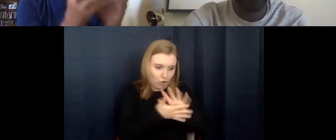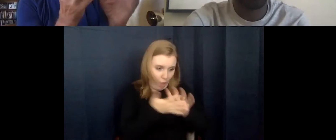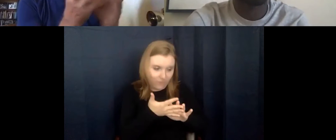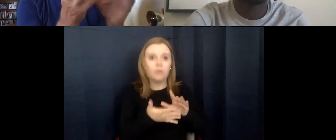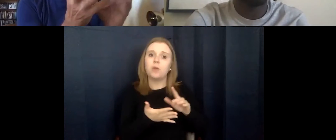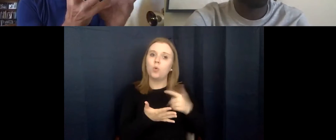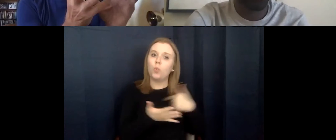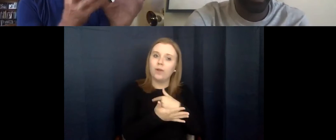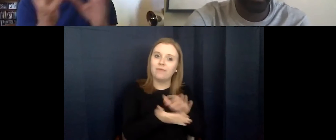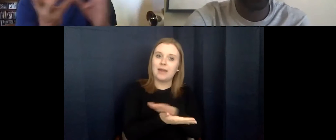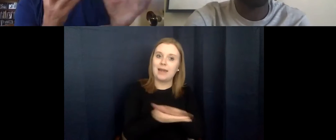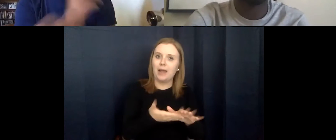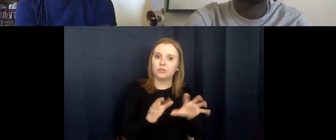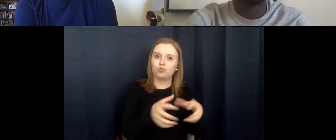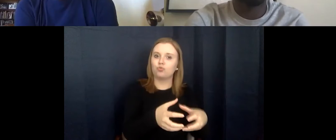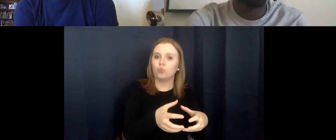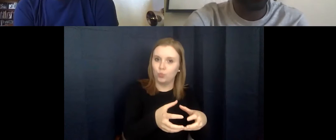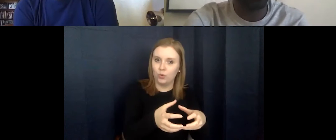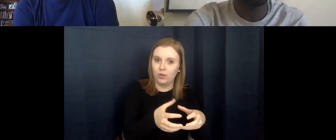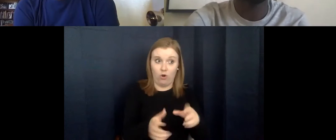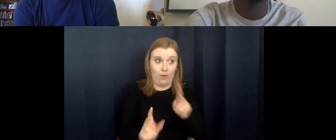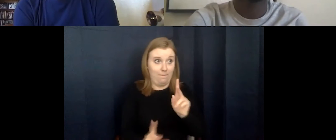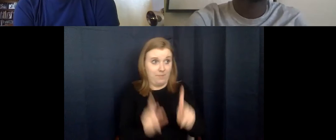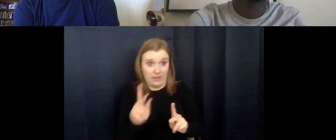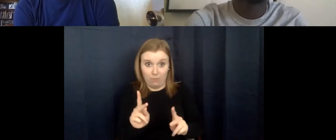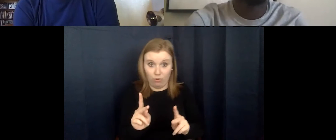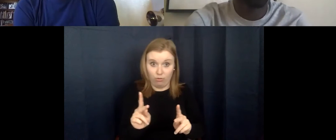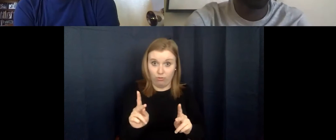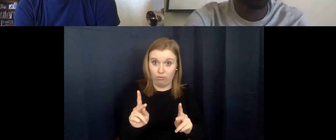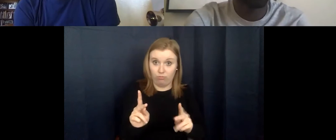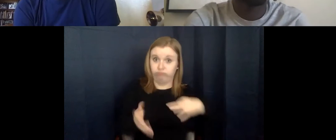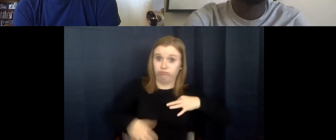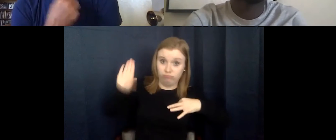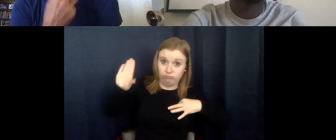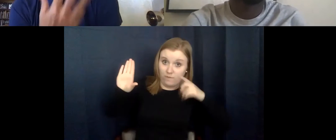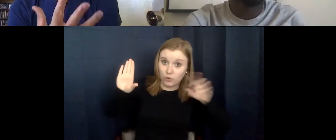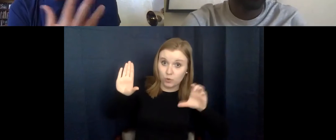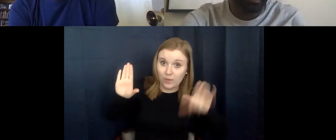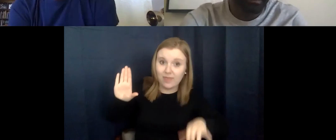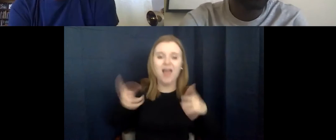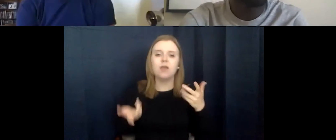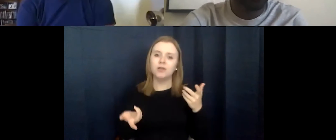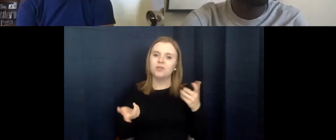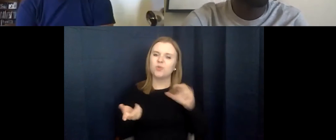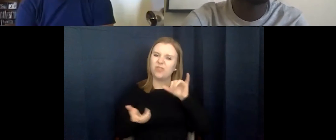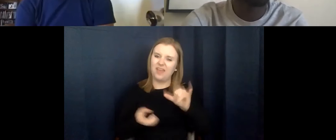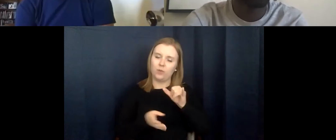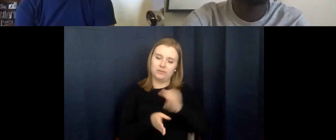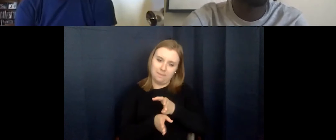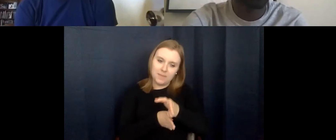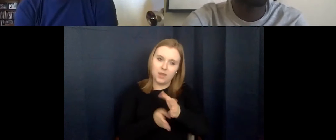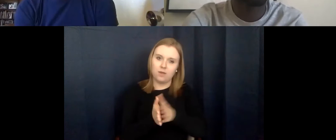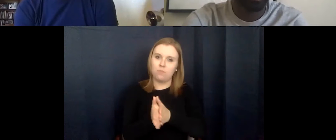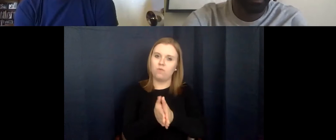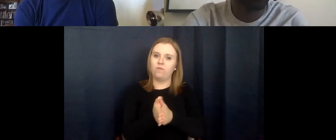nice crew and are people down for doing that? And that was kind of the main motivation, was going,